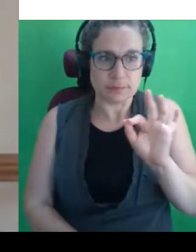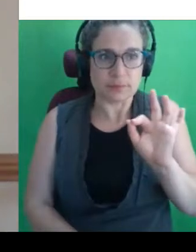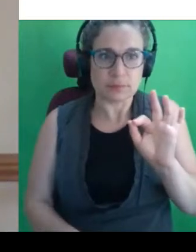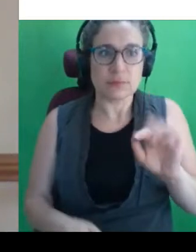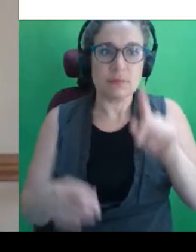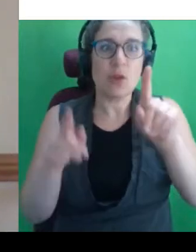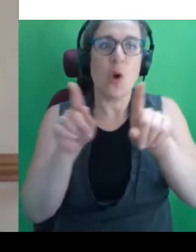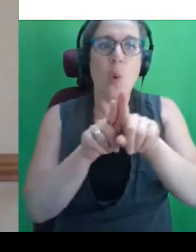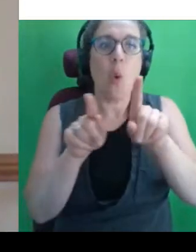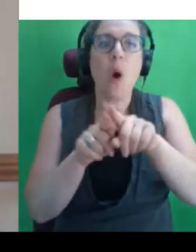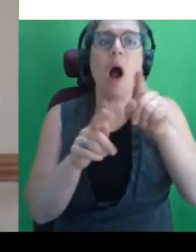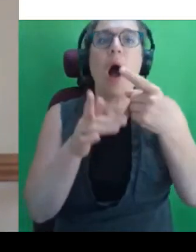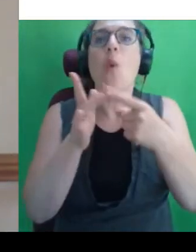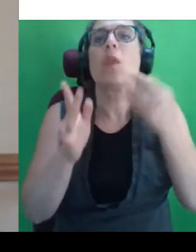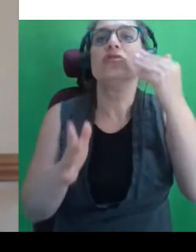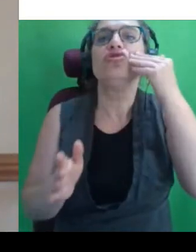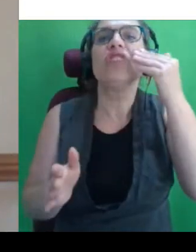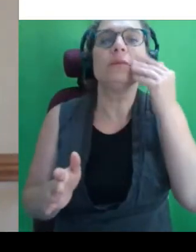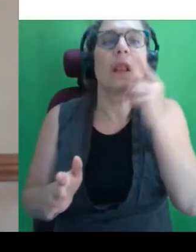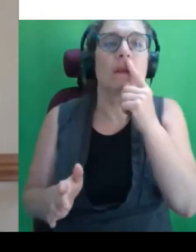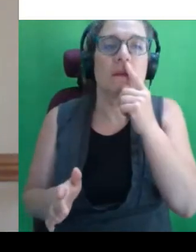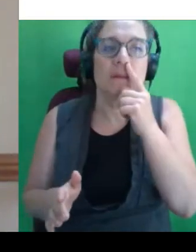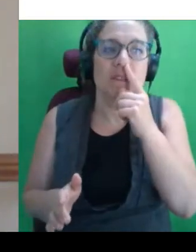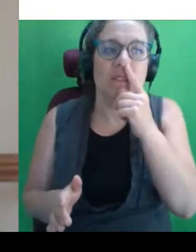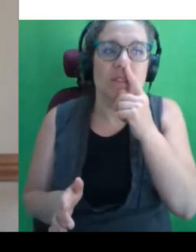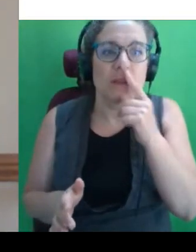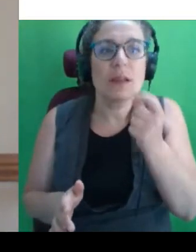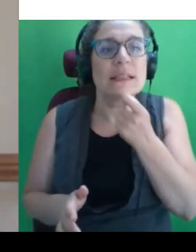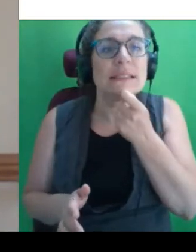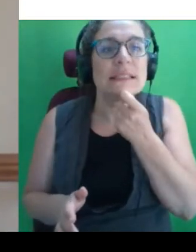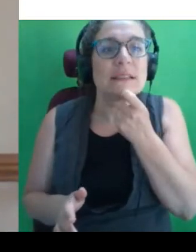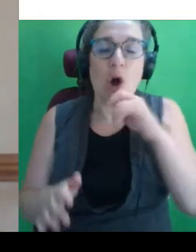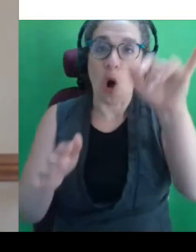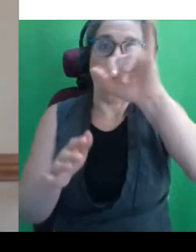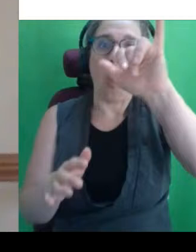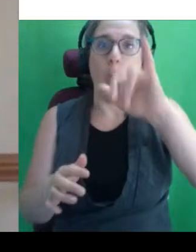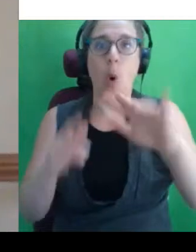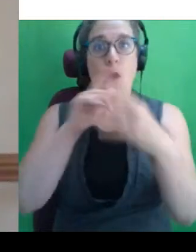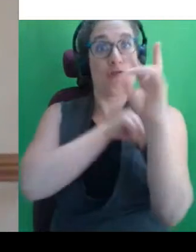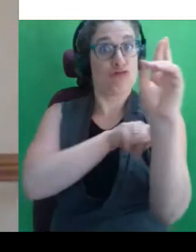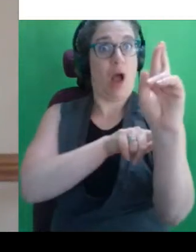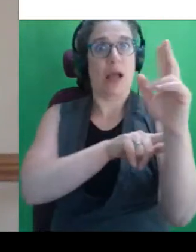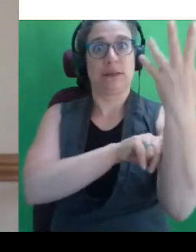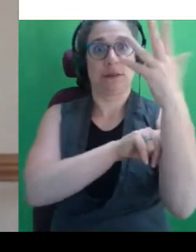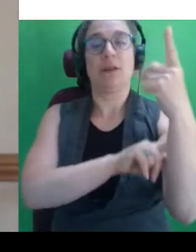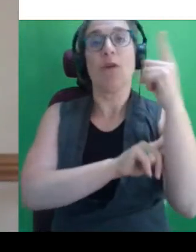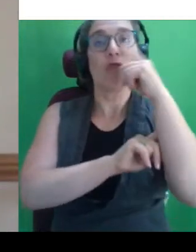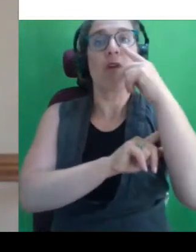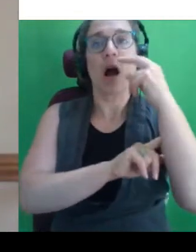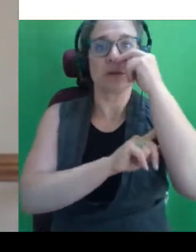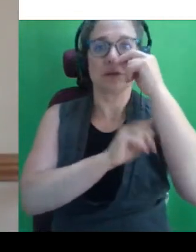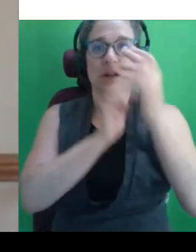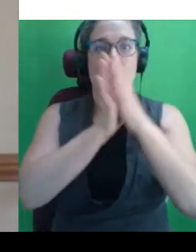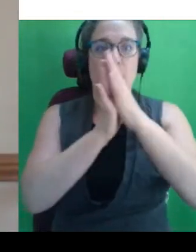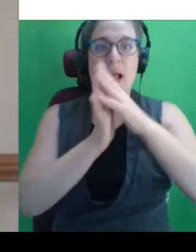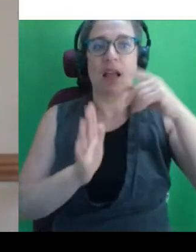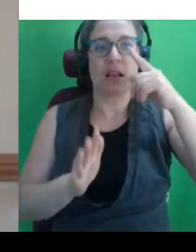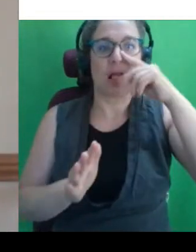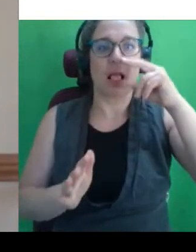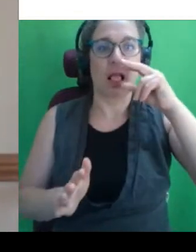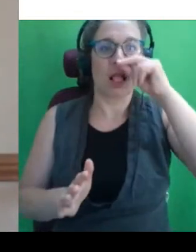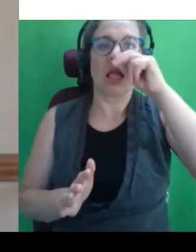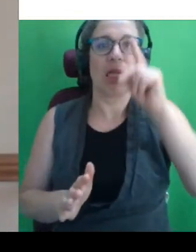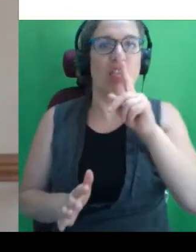it directly using maybe the right hand for the right nostril, they often point towards the septum or just point straight